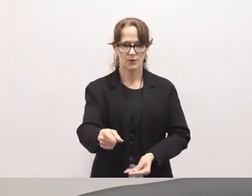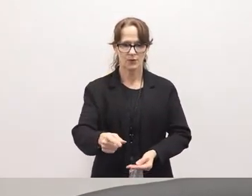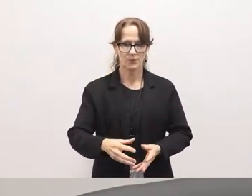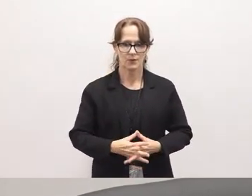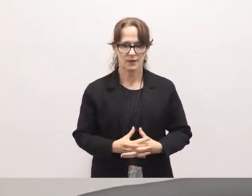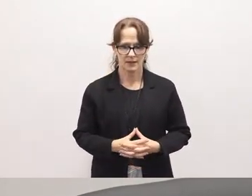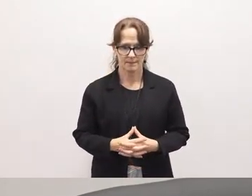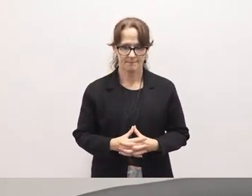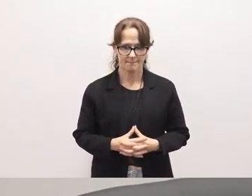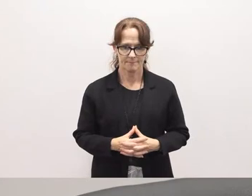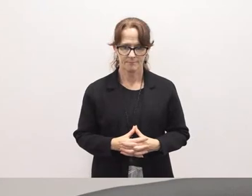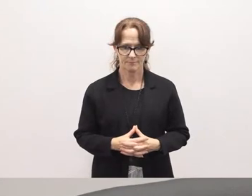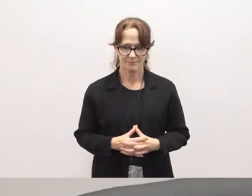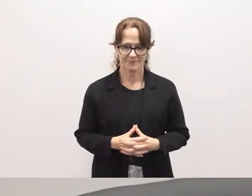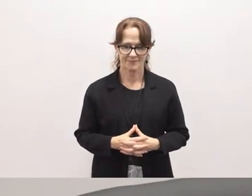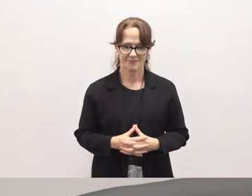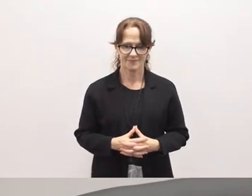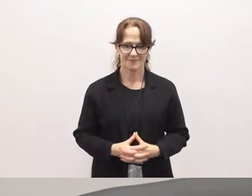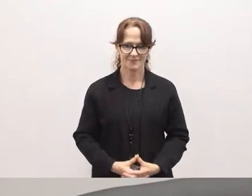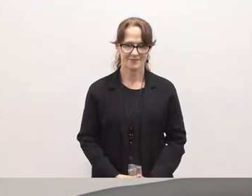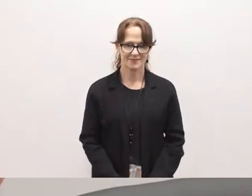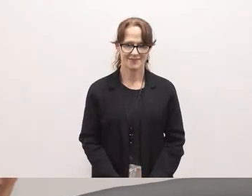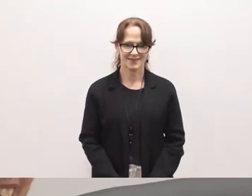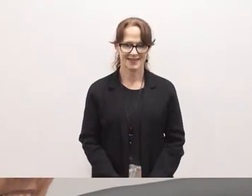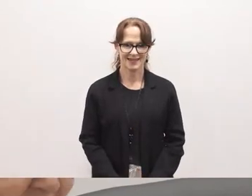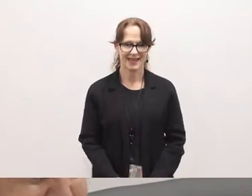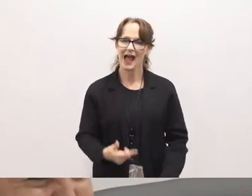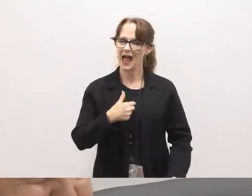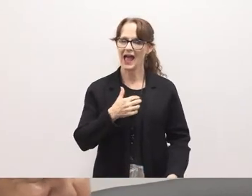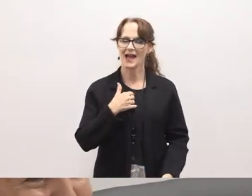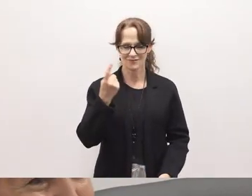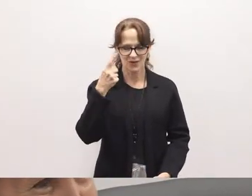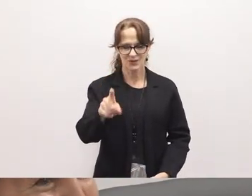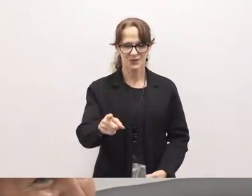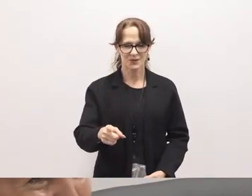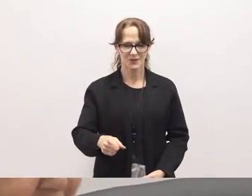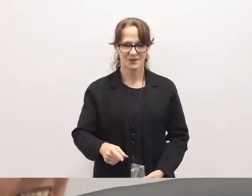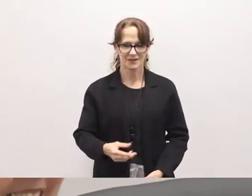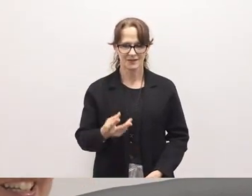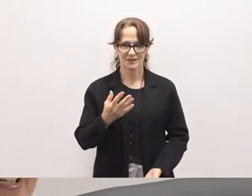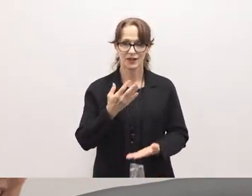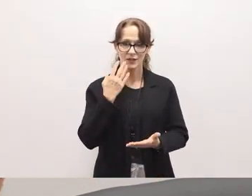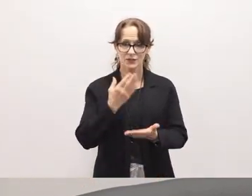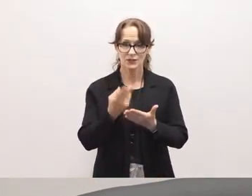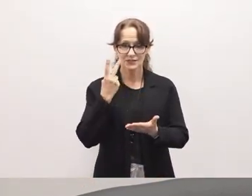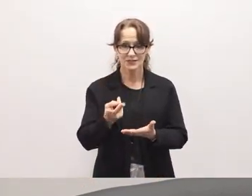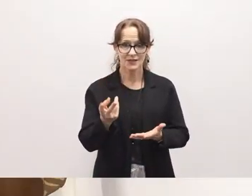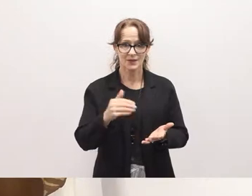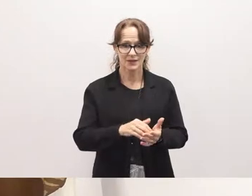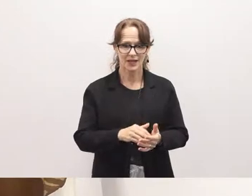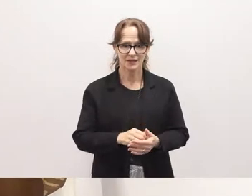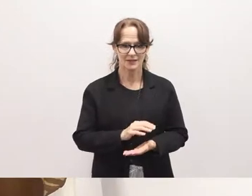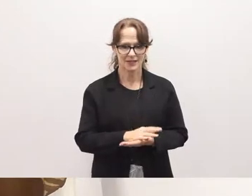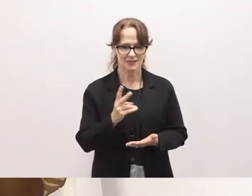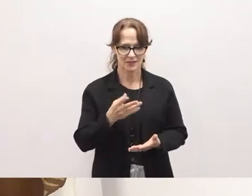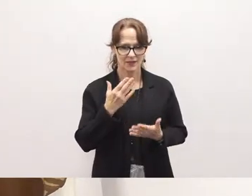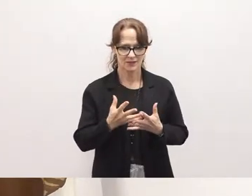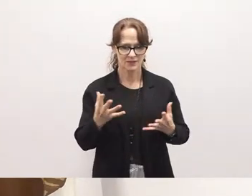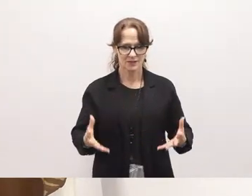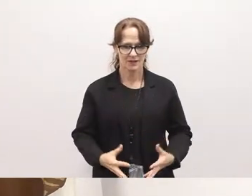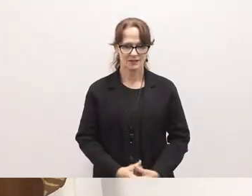I have your recognition. I knew that. Good to see you again. Good to see you too. Yeah.